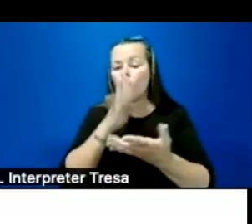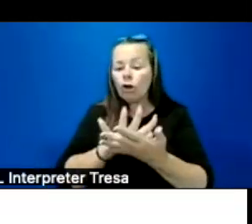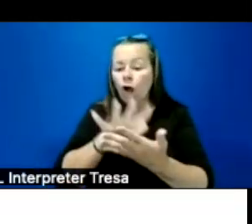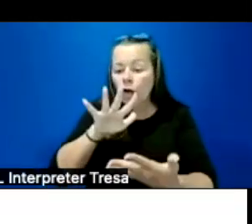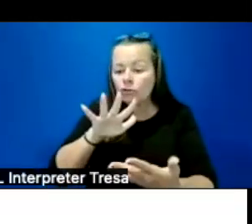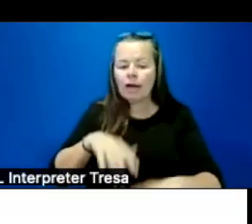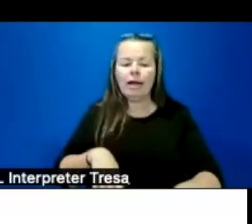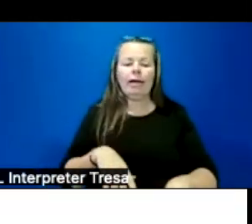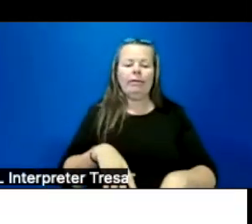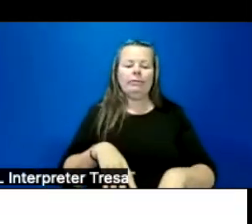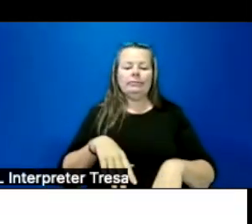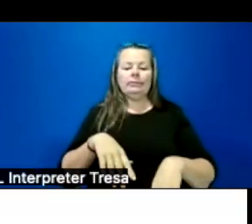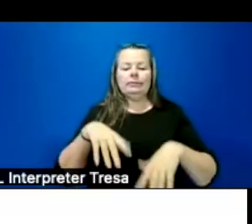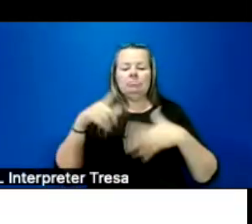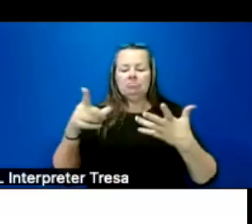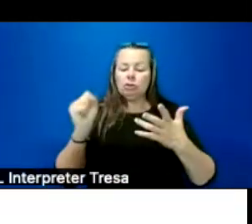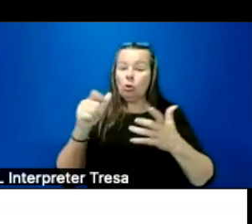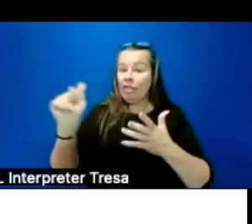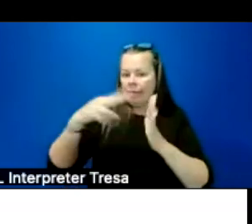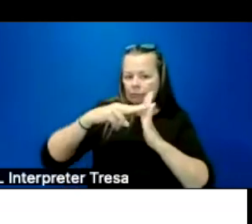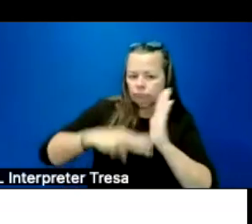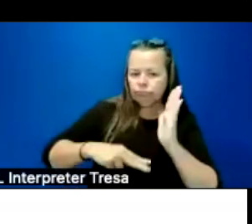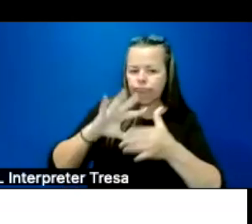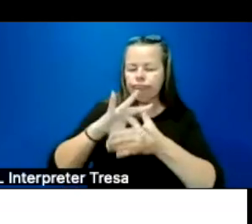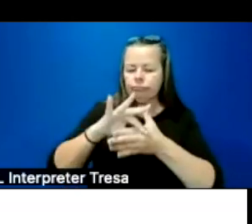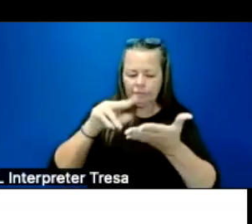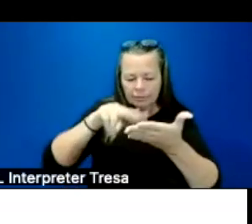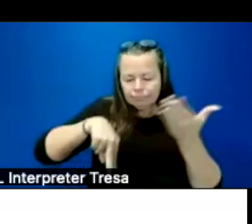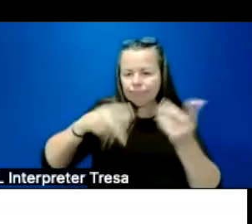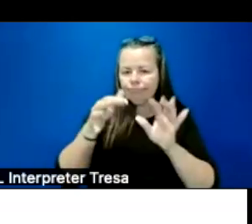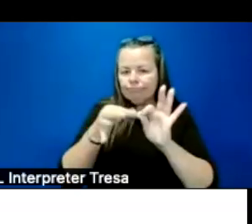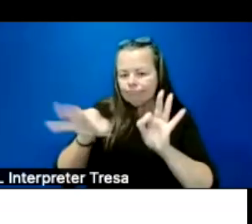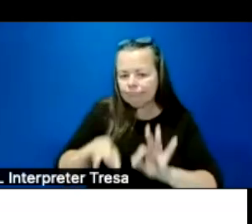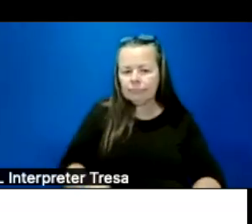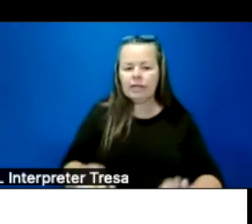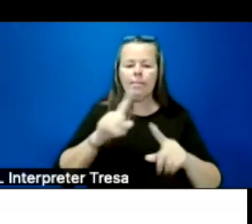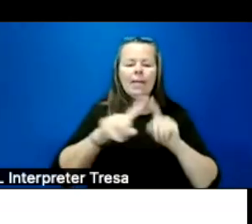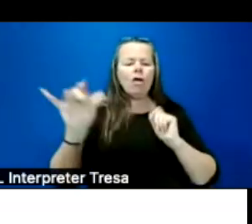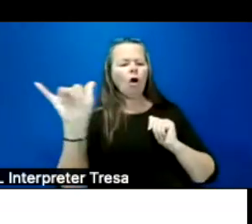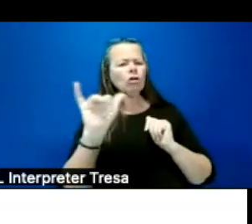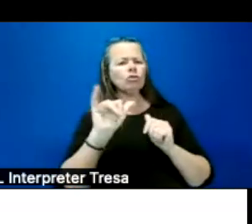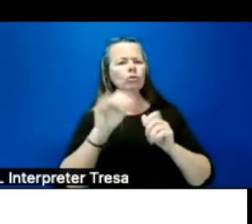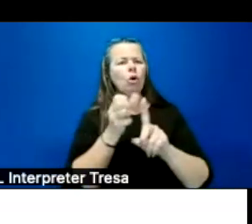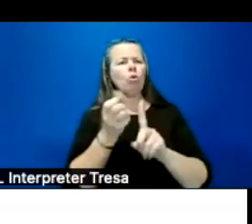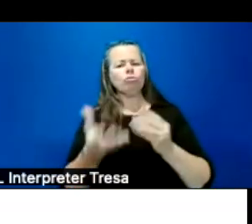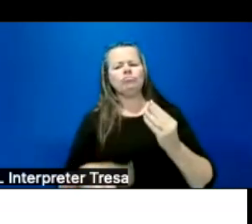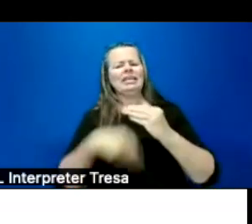It goes the way that we communicate, which language are we using in the context, and how we can make